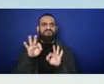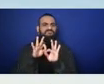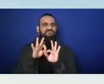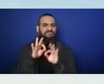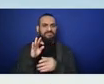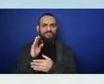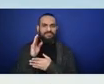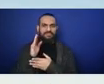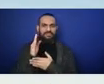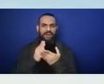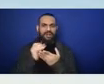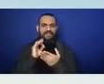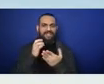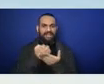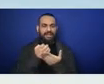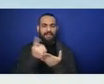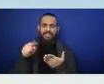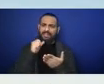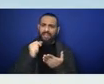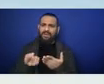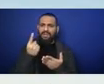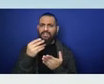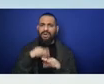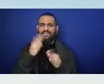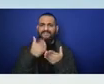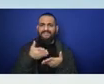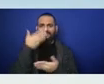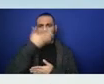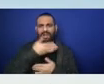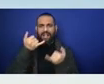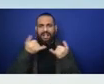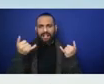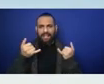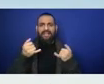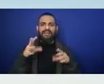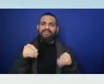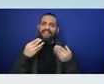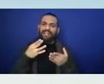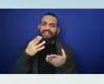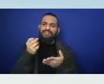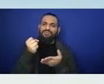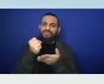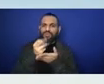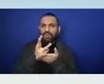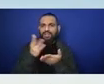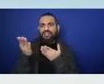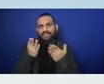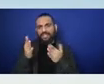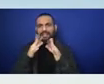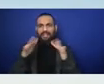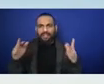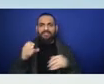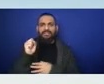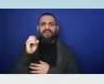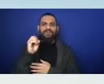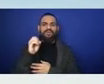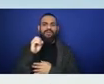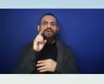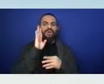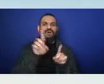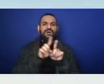to be getting additional attention, an initial $7 billion for that purpose. The nonprofits, as you know, they're